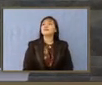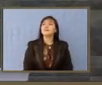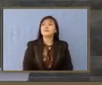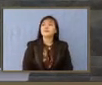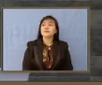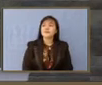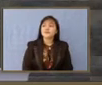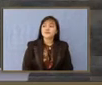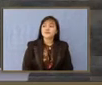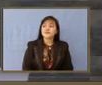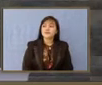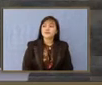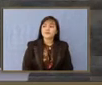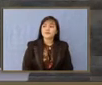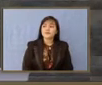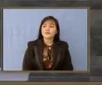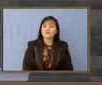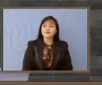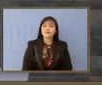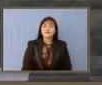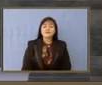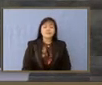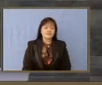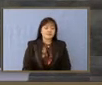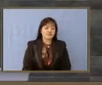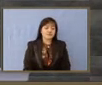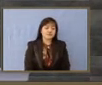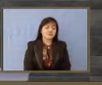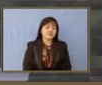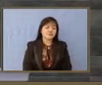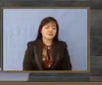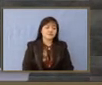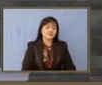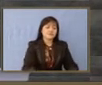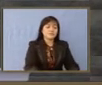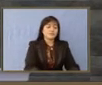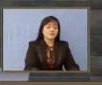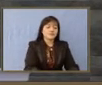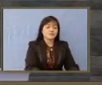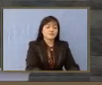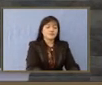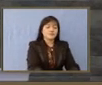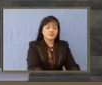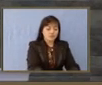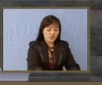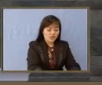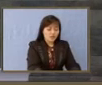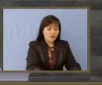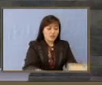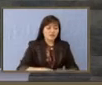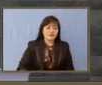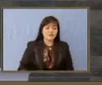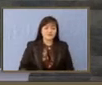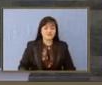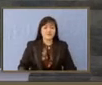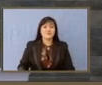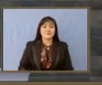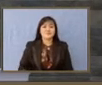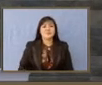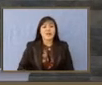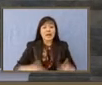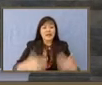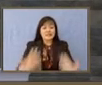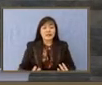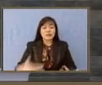for a few minutes or sa atin pong nakatakdang oras para sa ating Sunday school, we will now proceed with the Book of Ruth. All